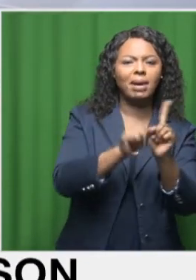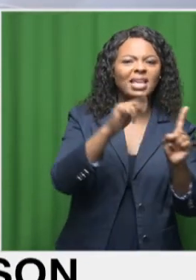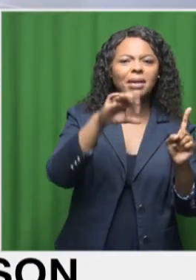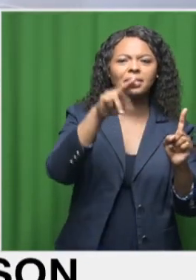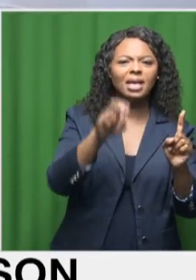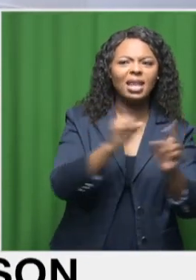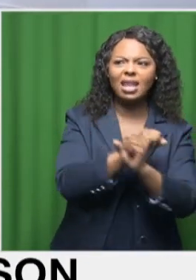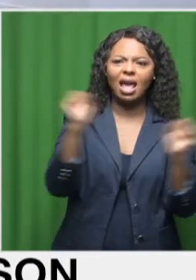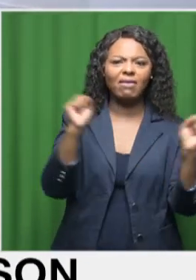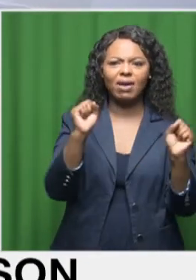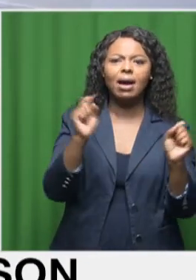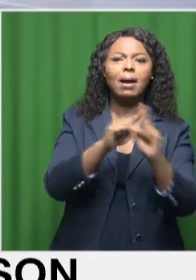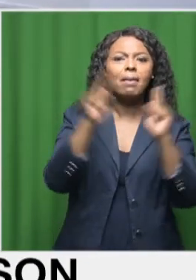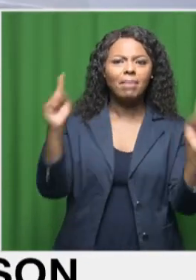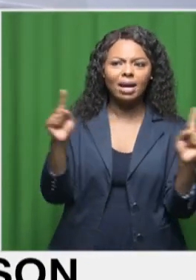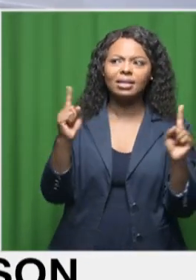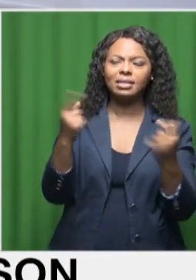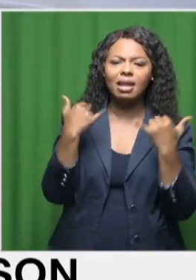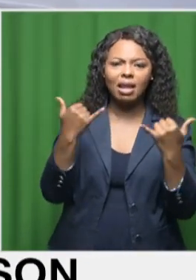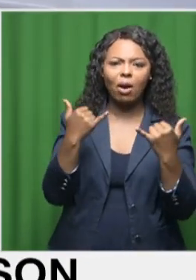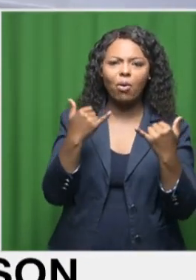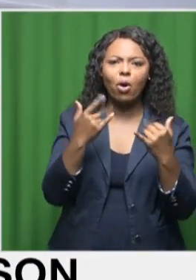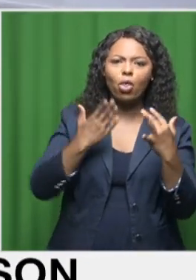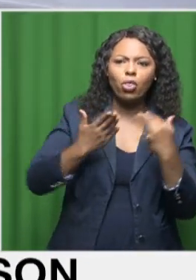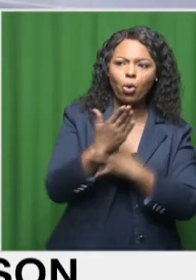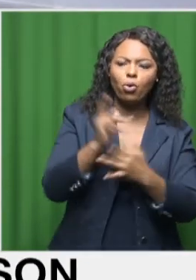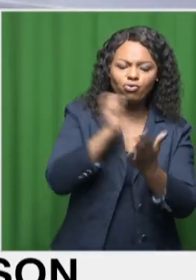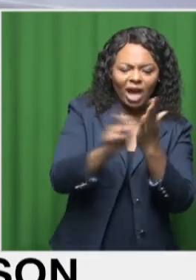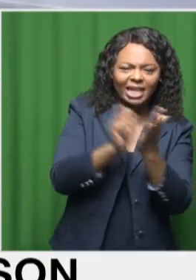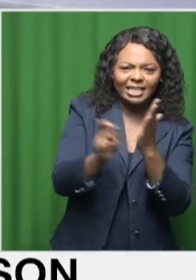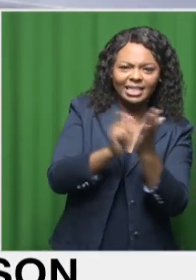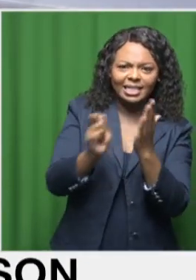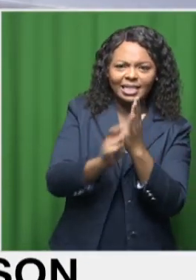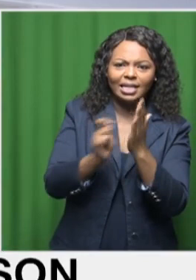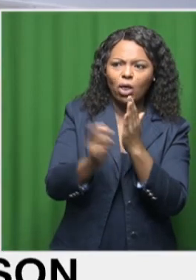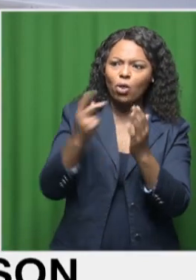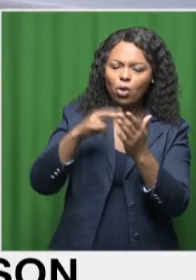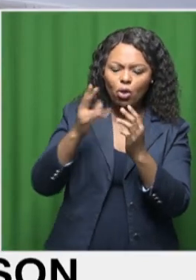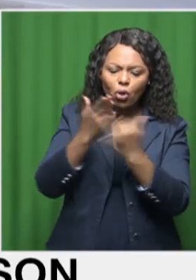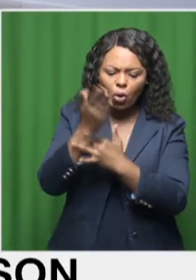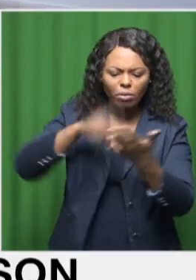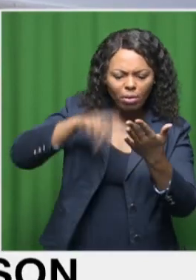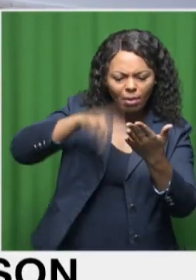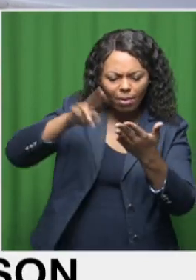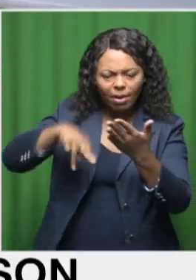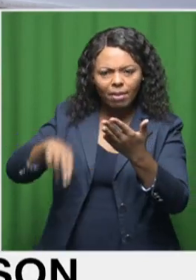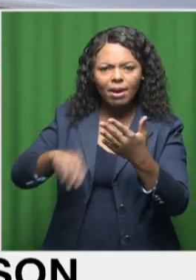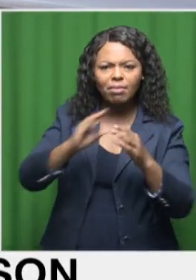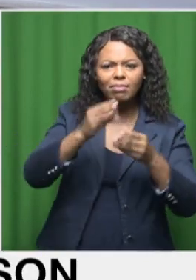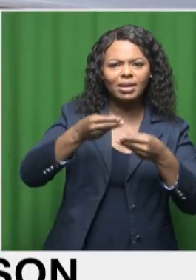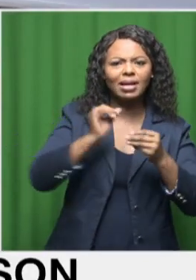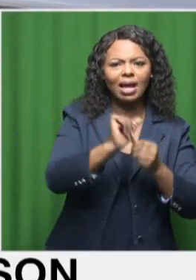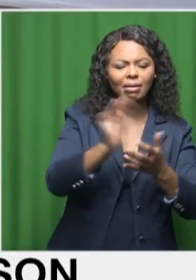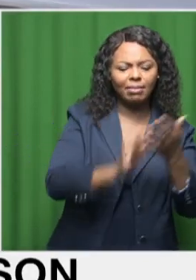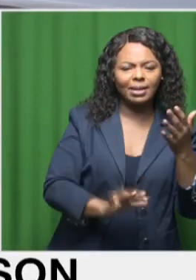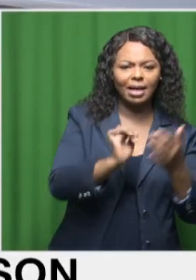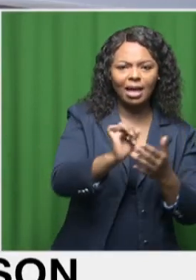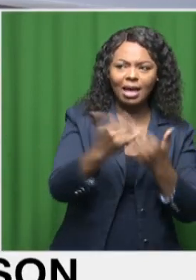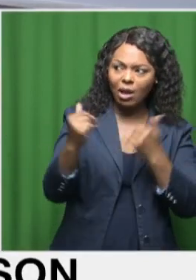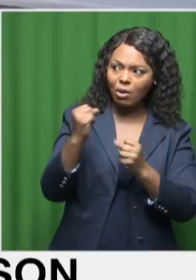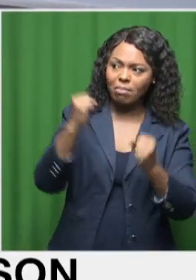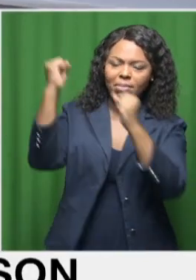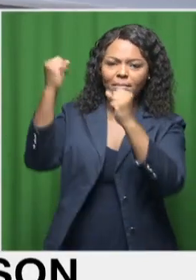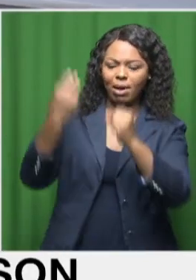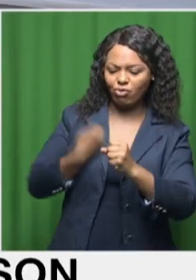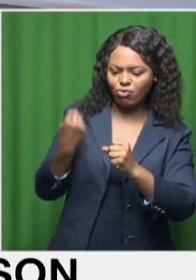on any of his works, but she has met him through the writings. She's been able to pick him up. So she's going to speak as a